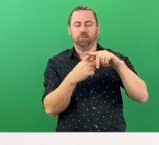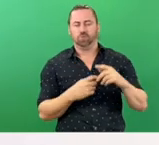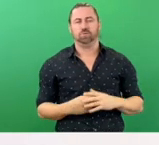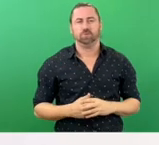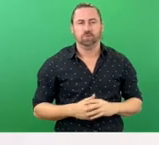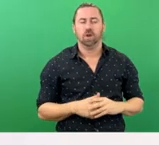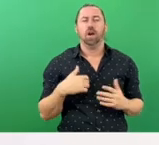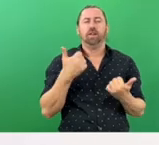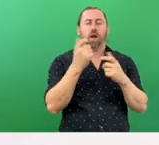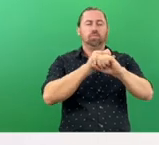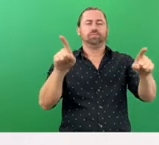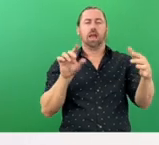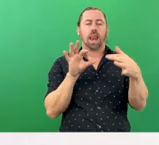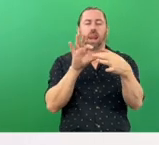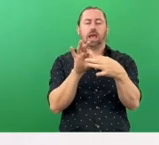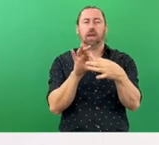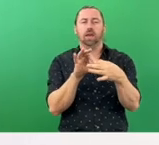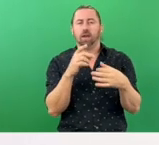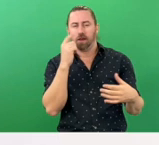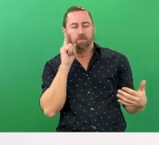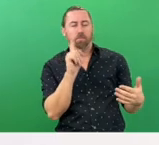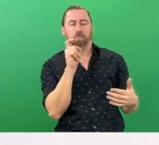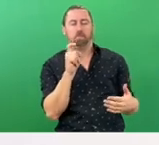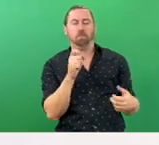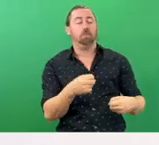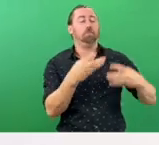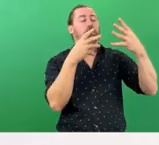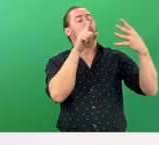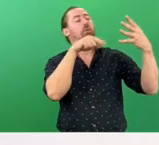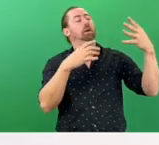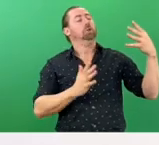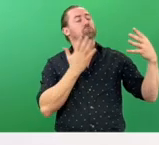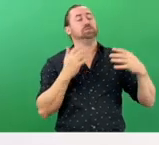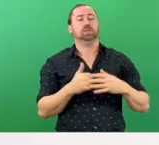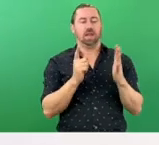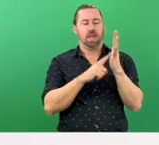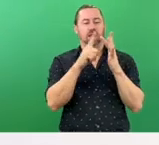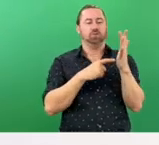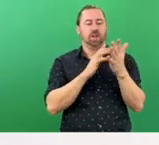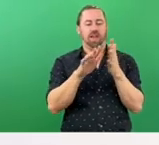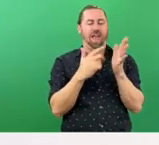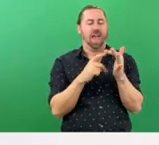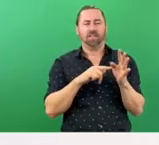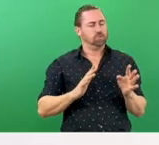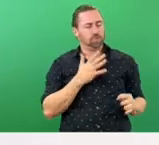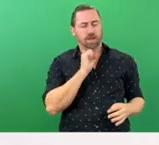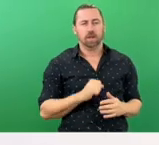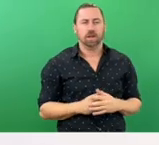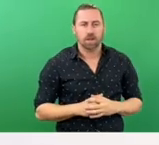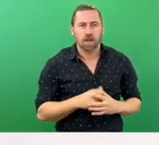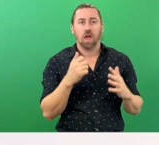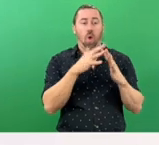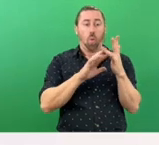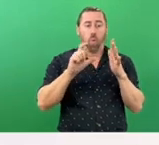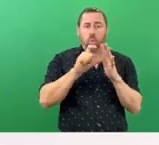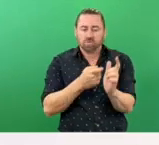there. You've all been shared the link to this online as well. L.J. Harvey, really, really interesting cat. He was a